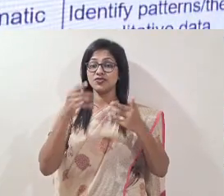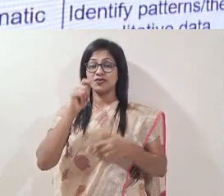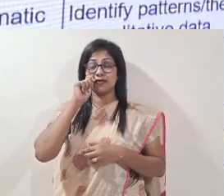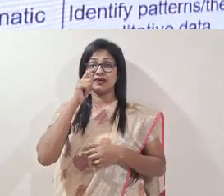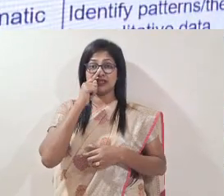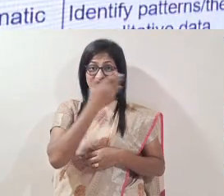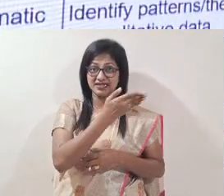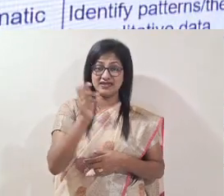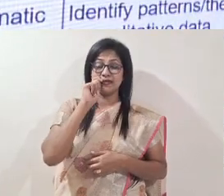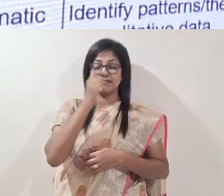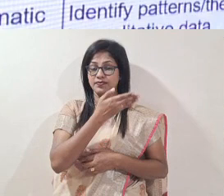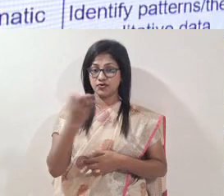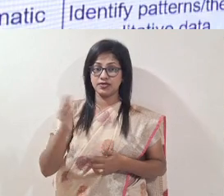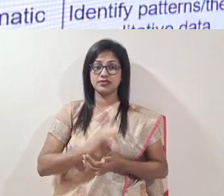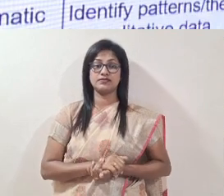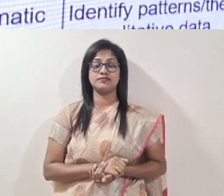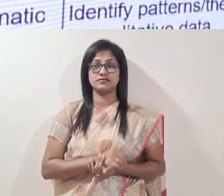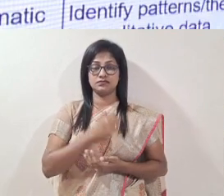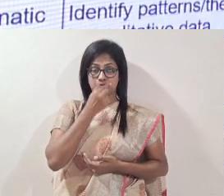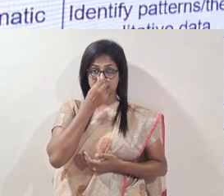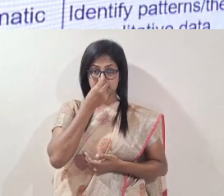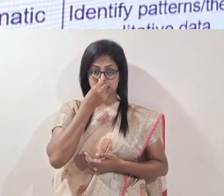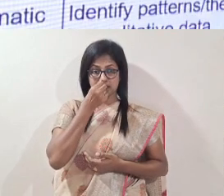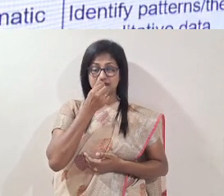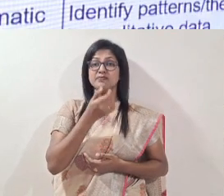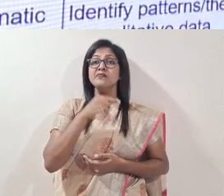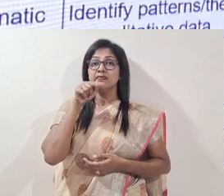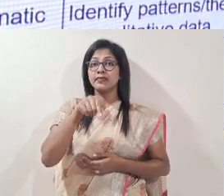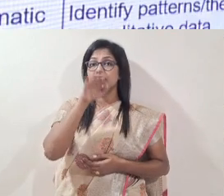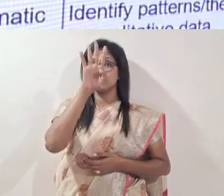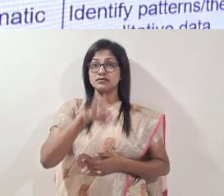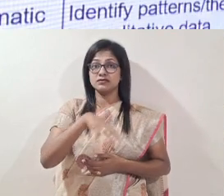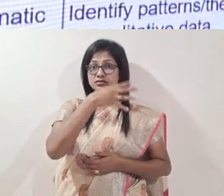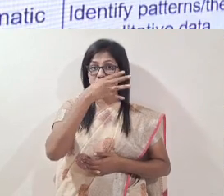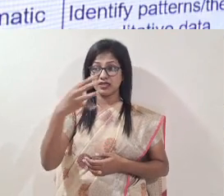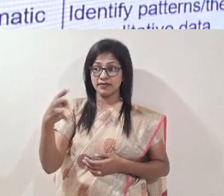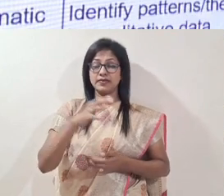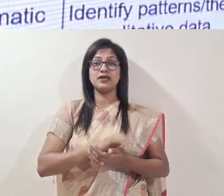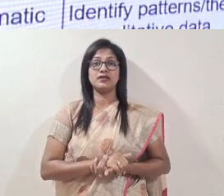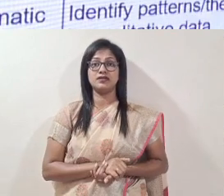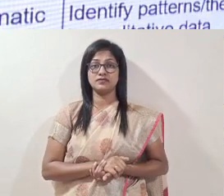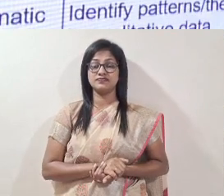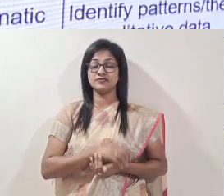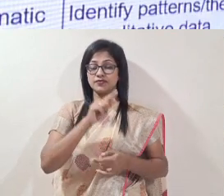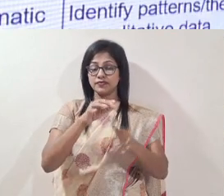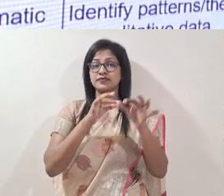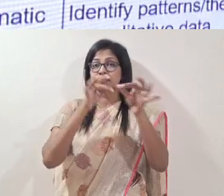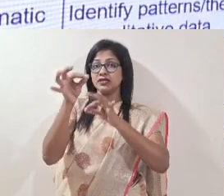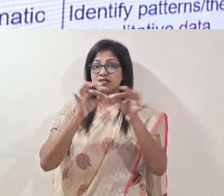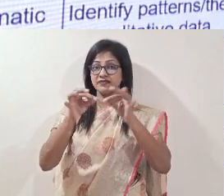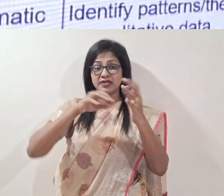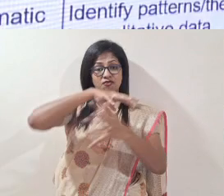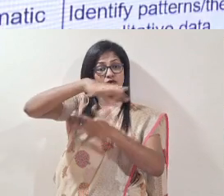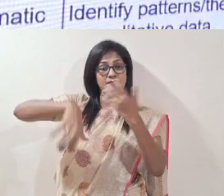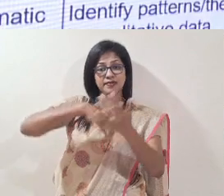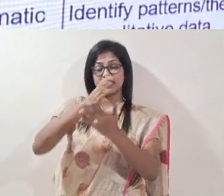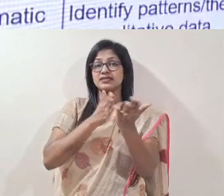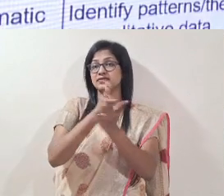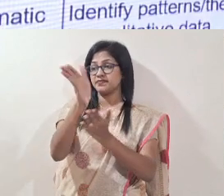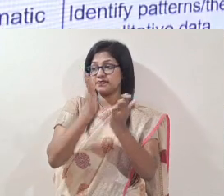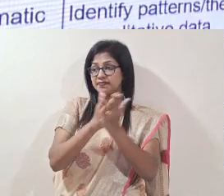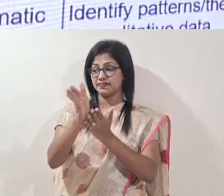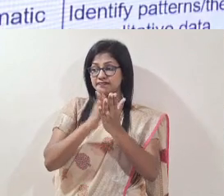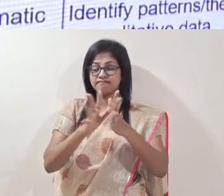So, ladies and gentlemen, this is the table which will explain the complex methods we adopted in a